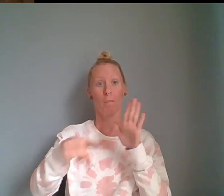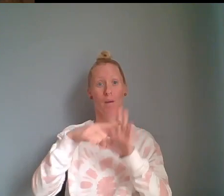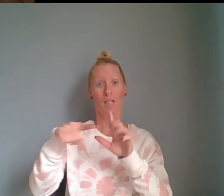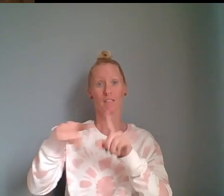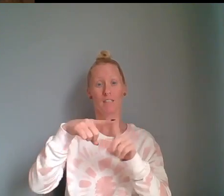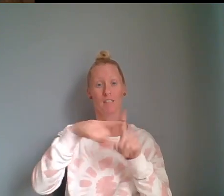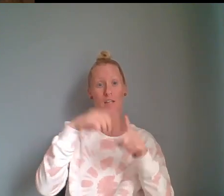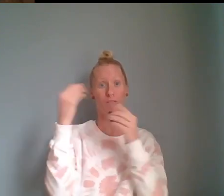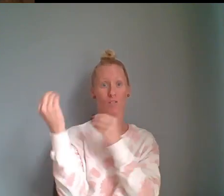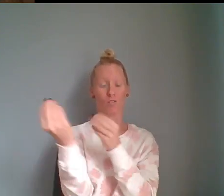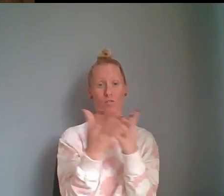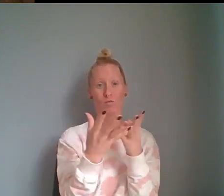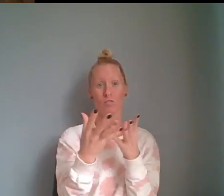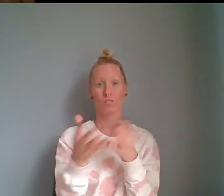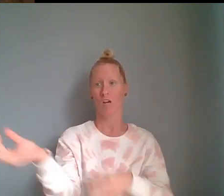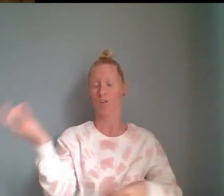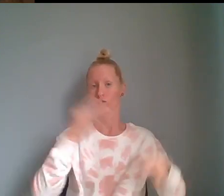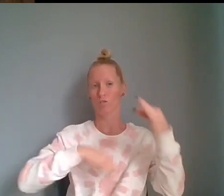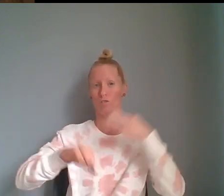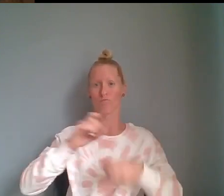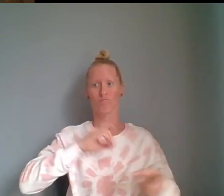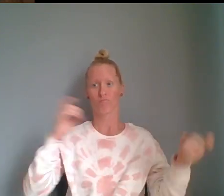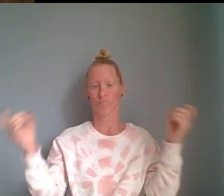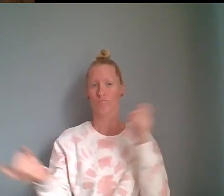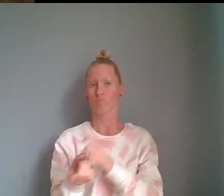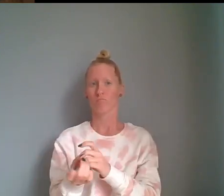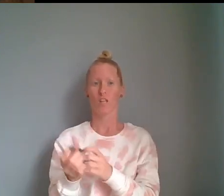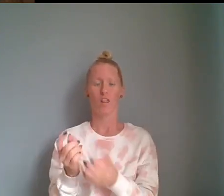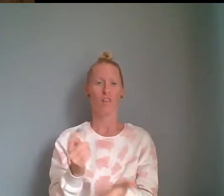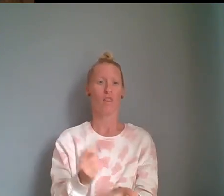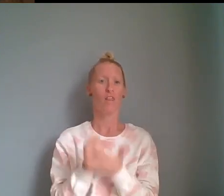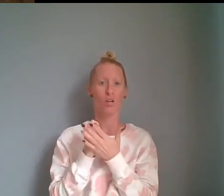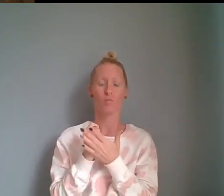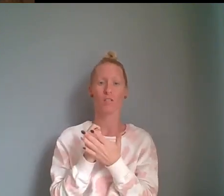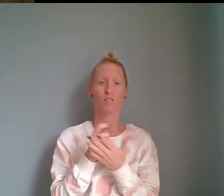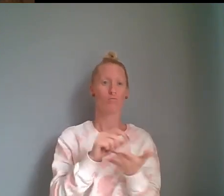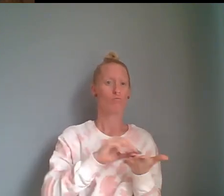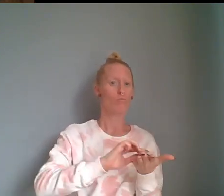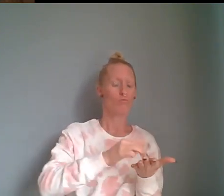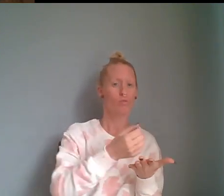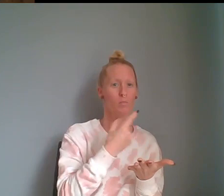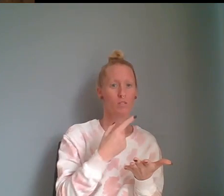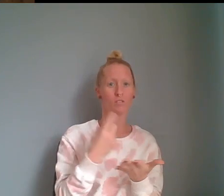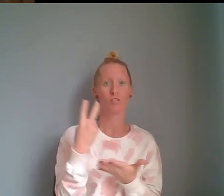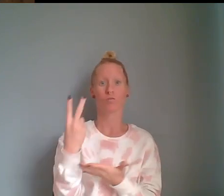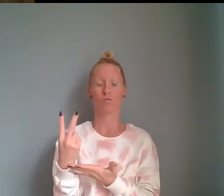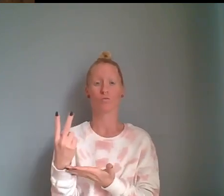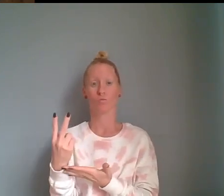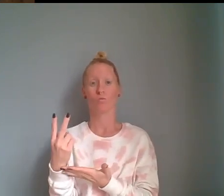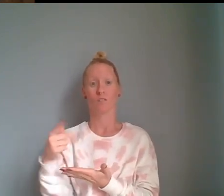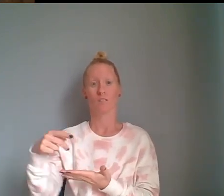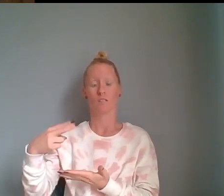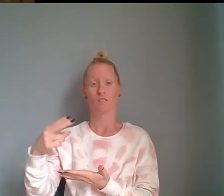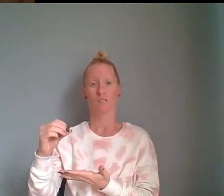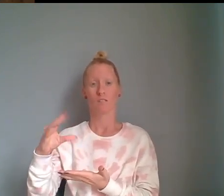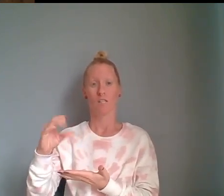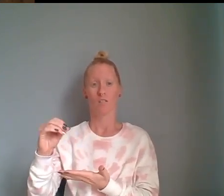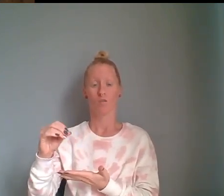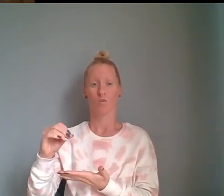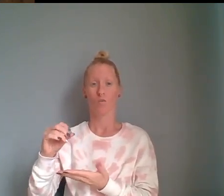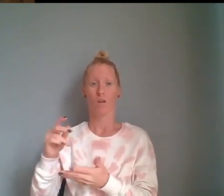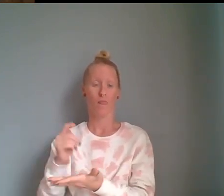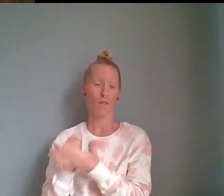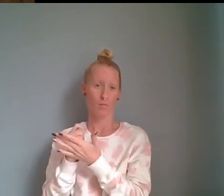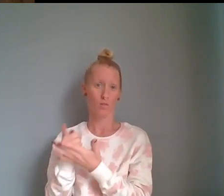there are these alternative therapies. There are a number of drug therapies, and there are at least 2 psychotherapies that good controlled research have